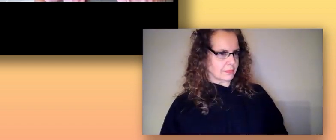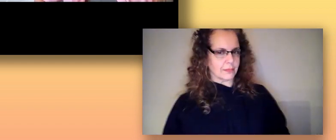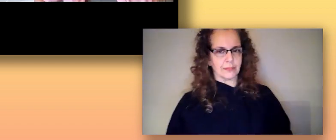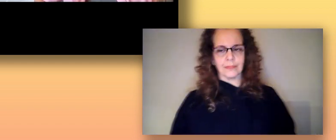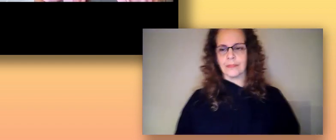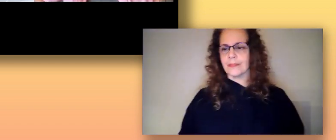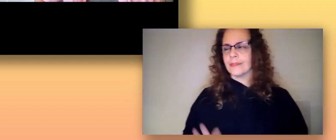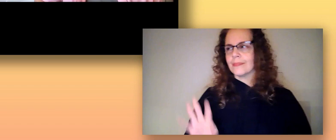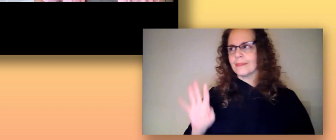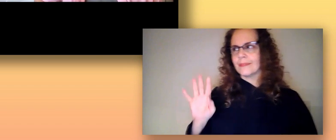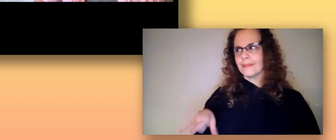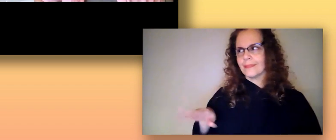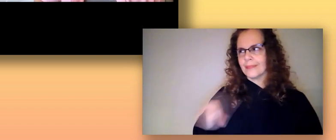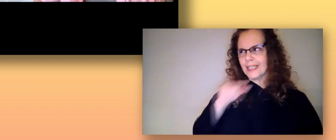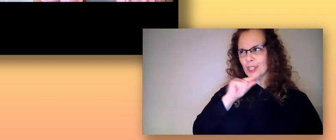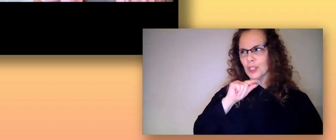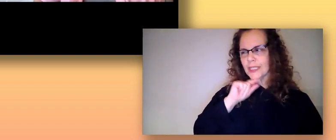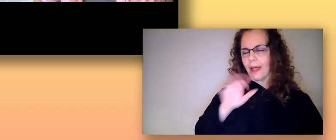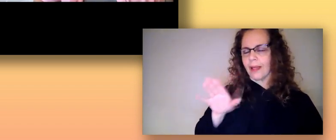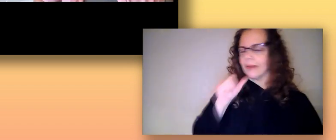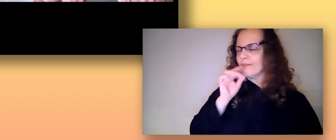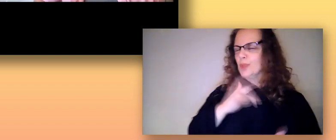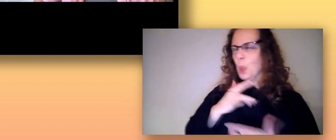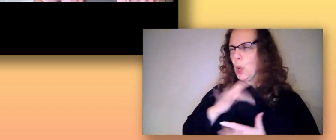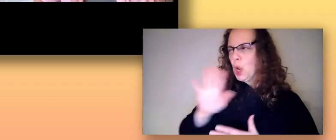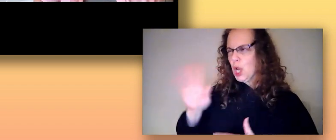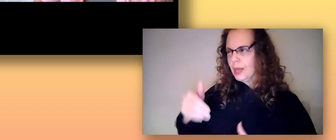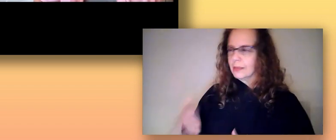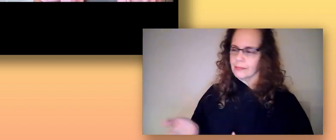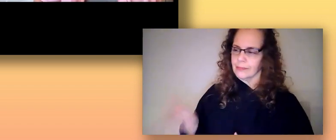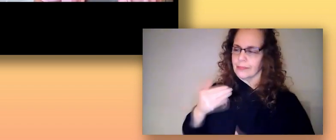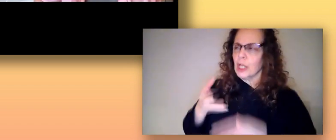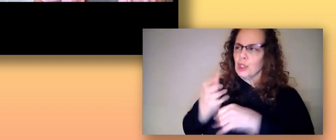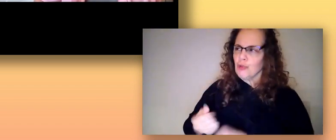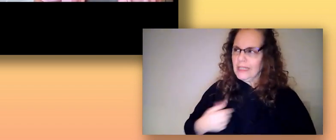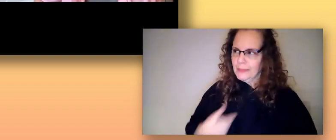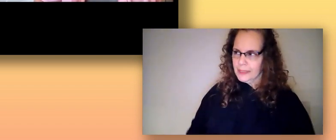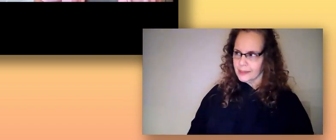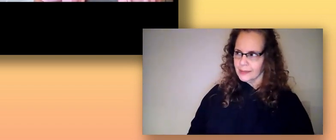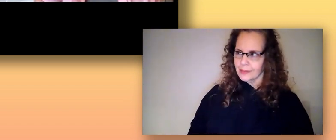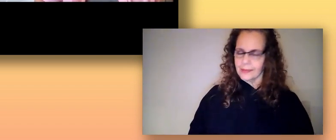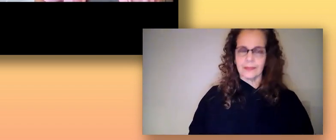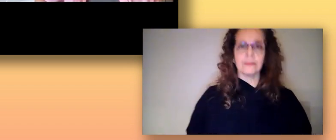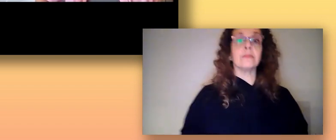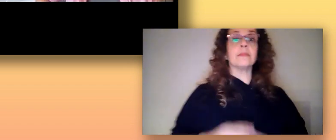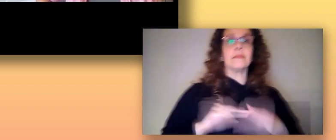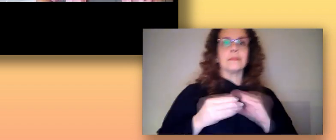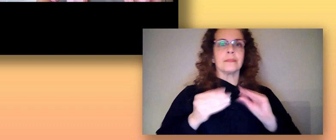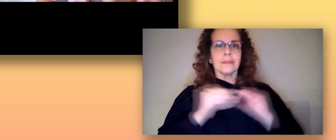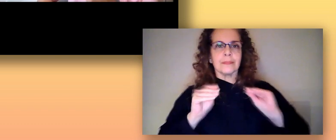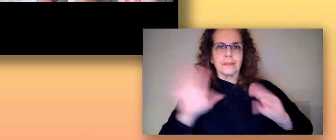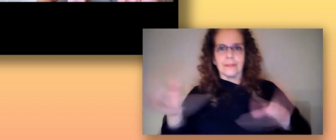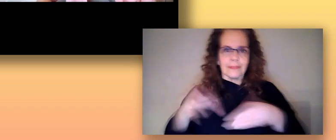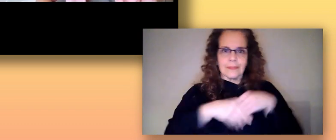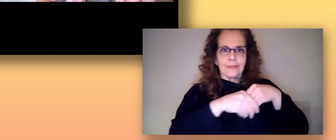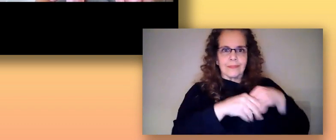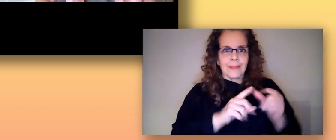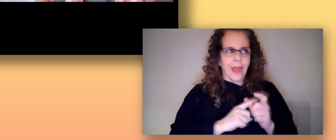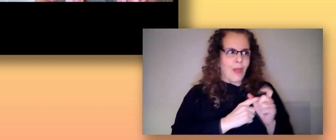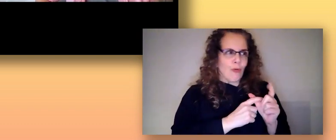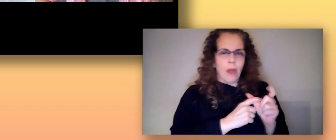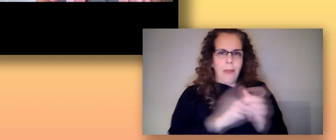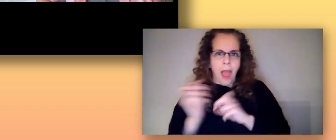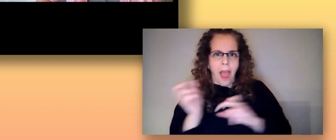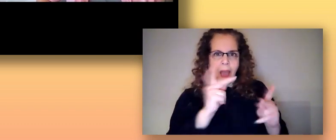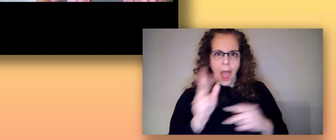Ay, Gisela. Don't worry about it. Just trust me. Eduardo takes Gisela's hand. They run back to the